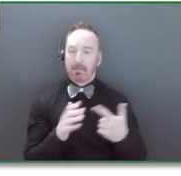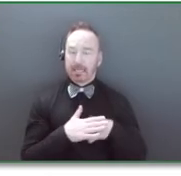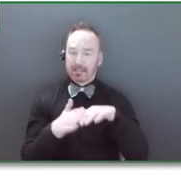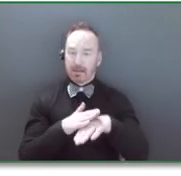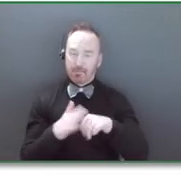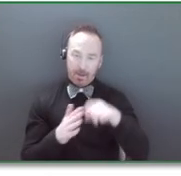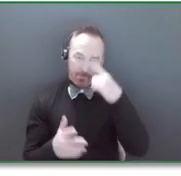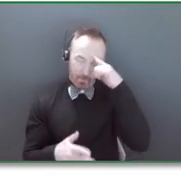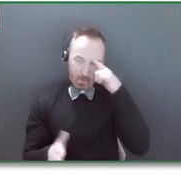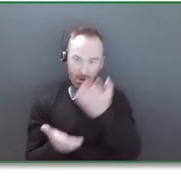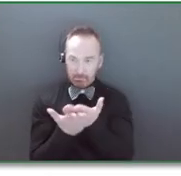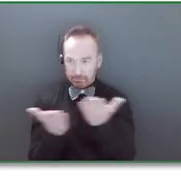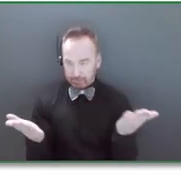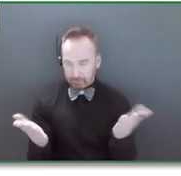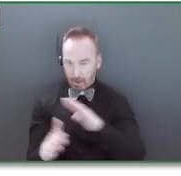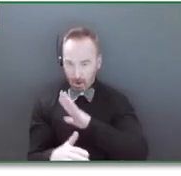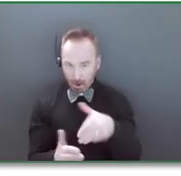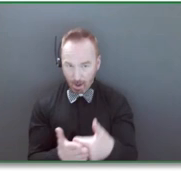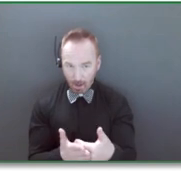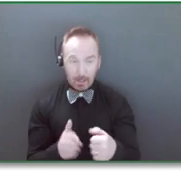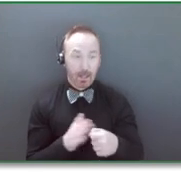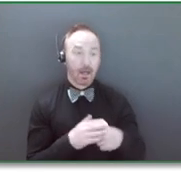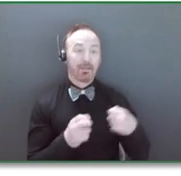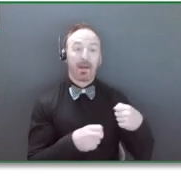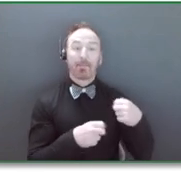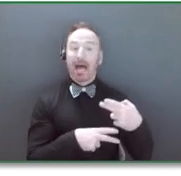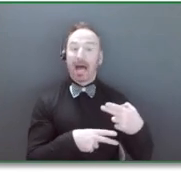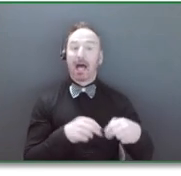please. The final aspect was to